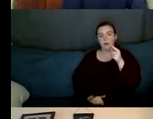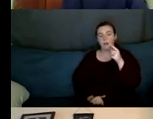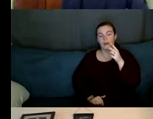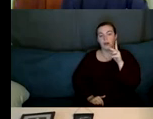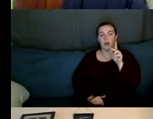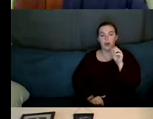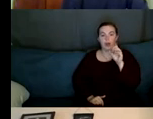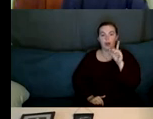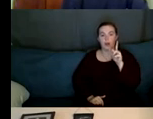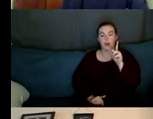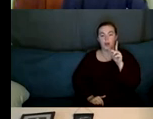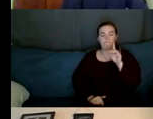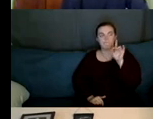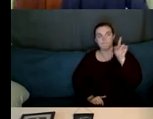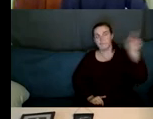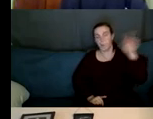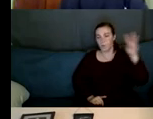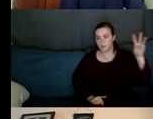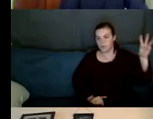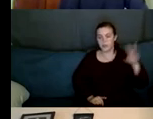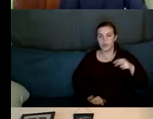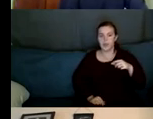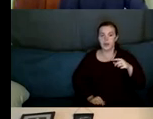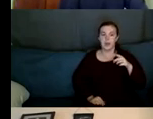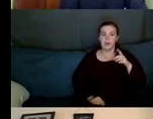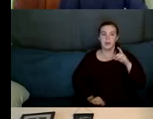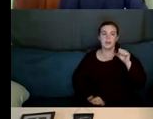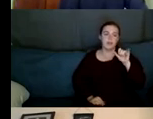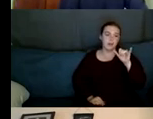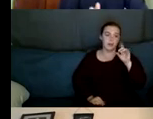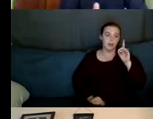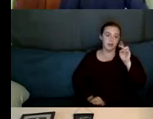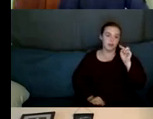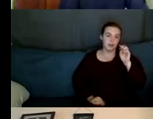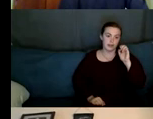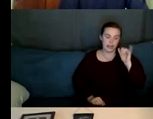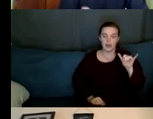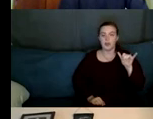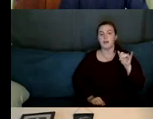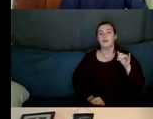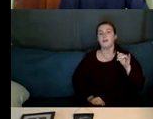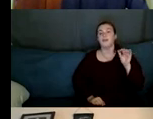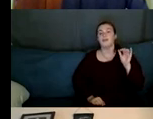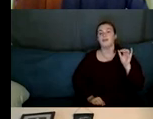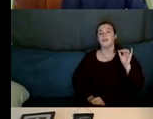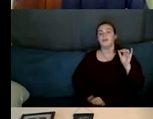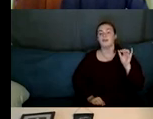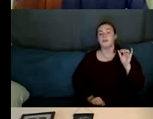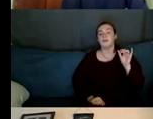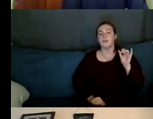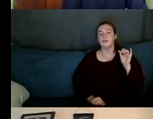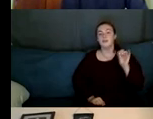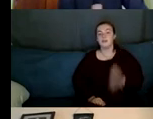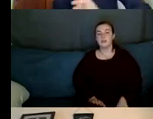West. And we have Sydney standing in for Lockhawk, although I will say that both Drakenwald and